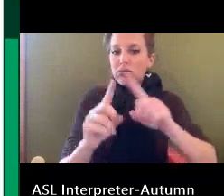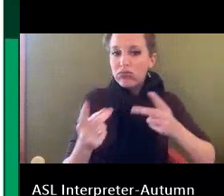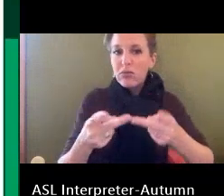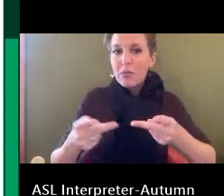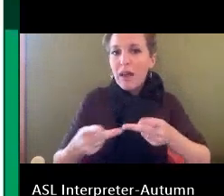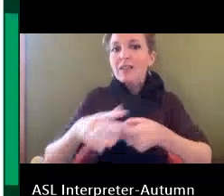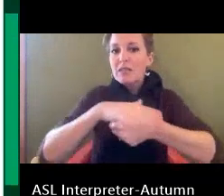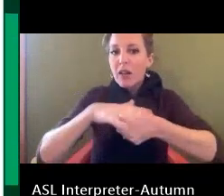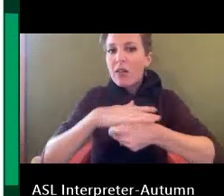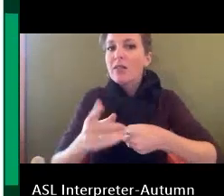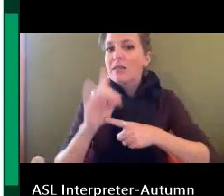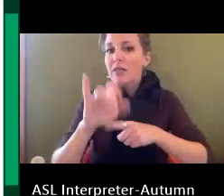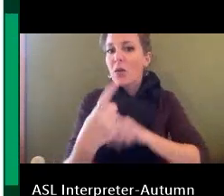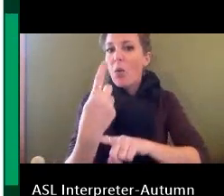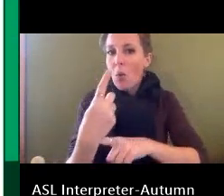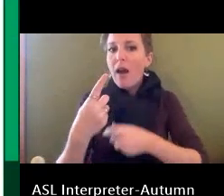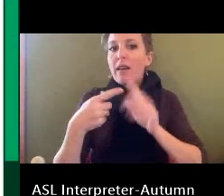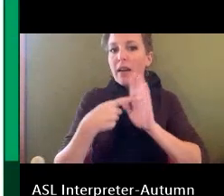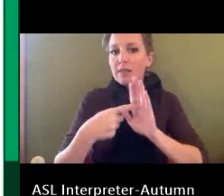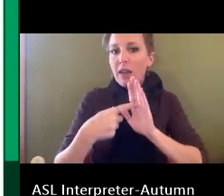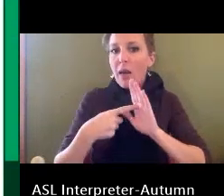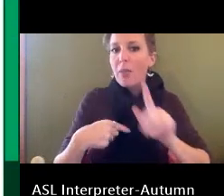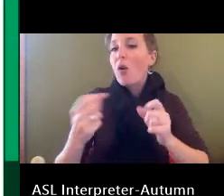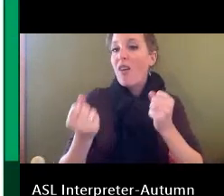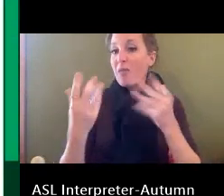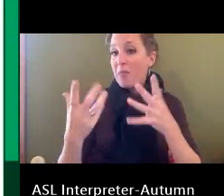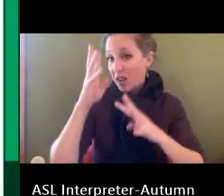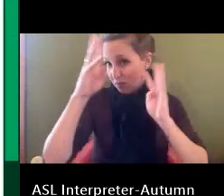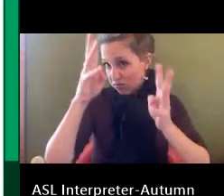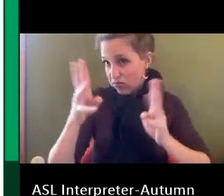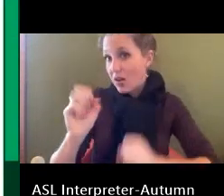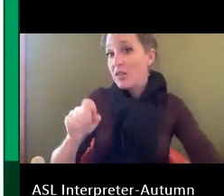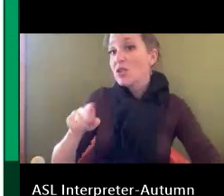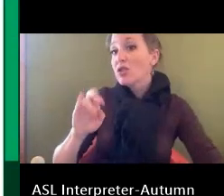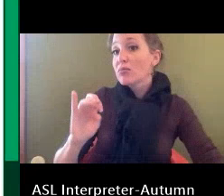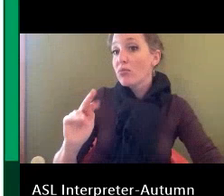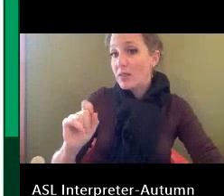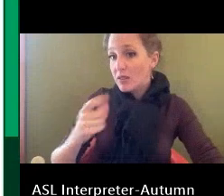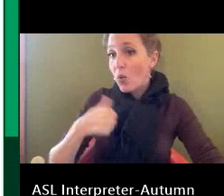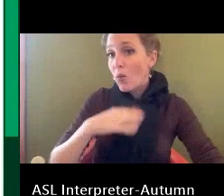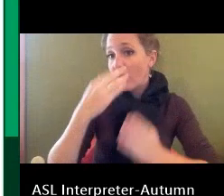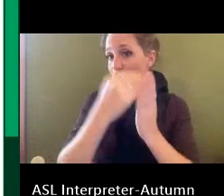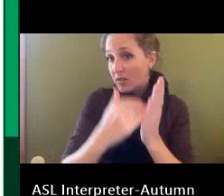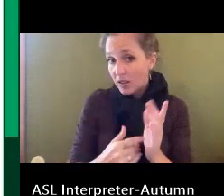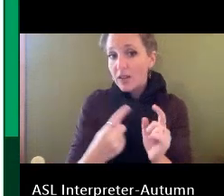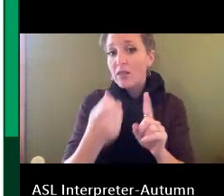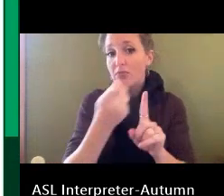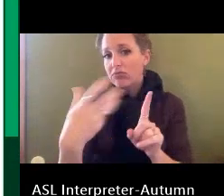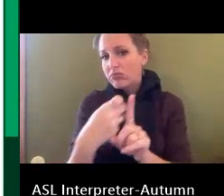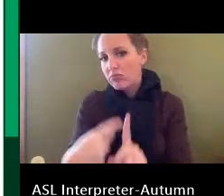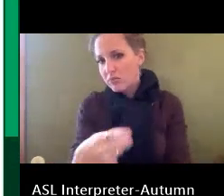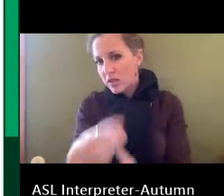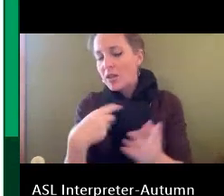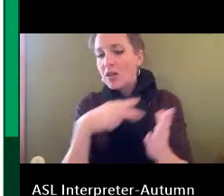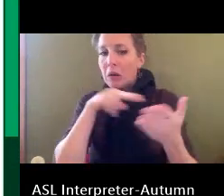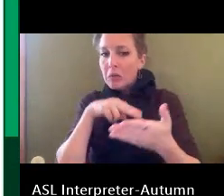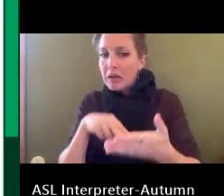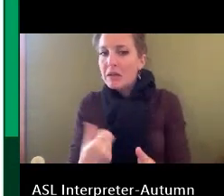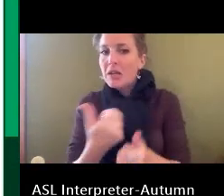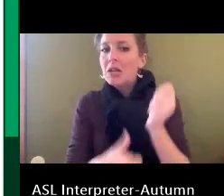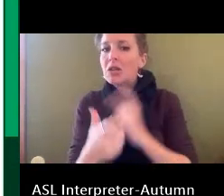one example of the many innovation sprints that we have listed on our website, and we will be updating this